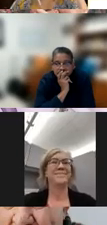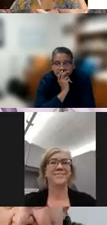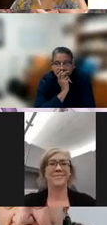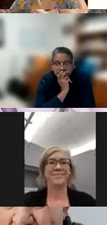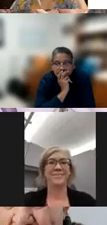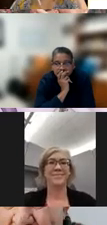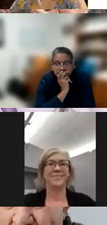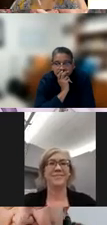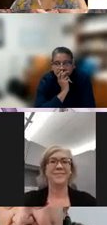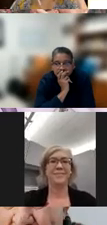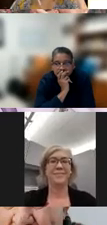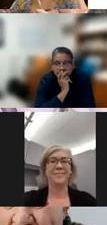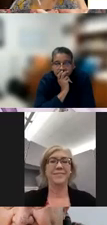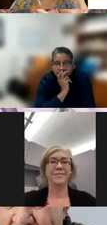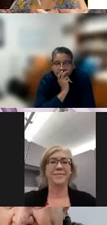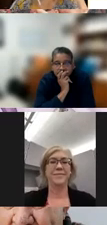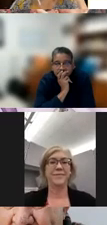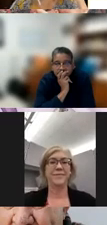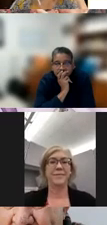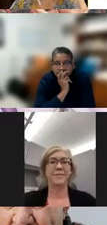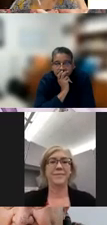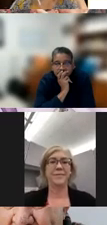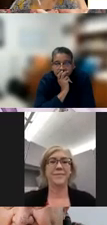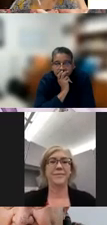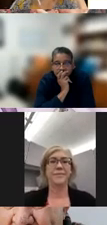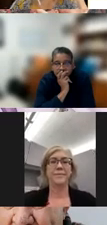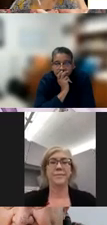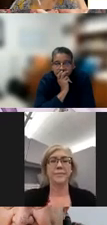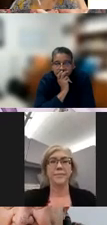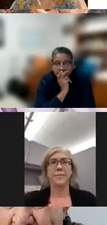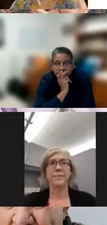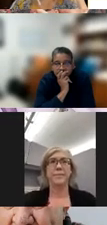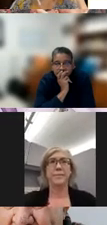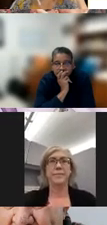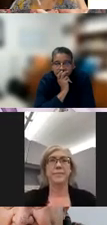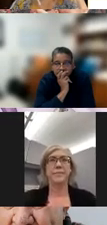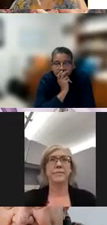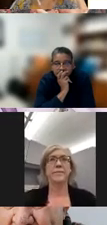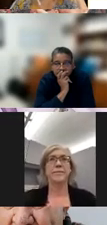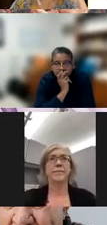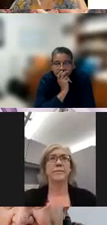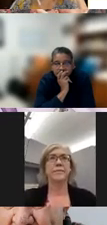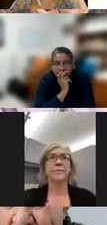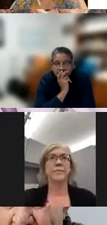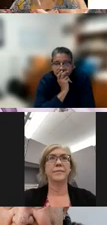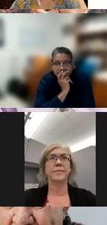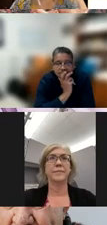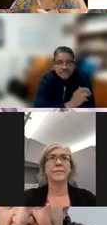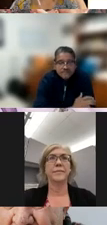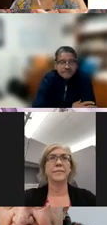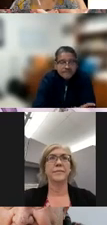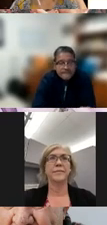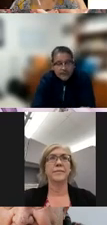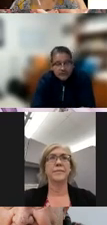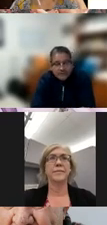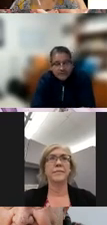to nutrition to children and so much more. So I cannot wait to hopefully hear your questions